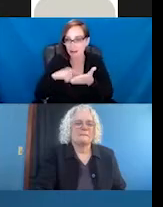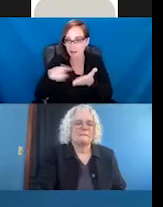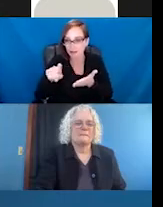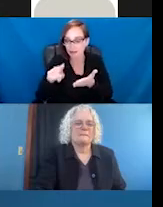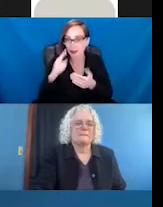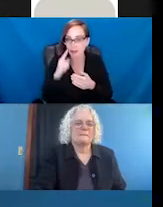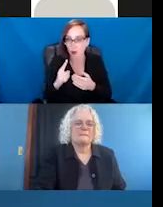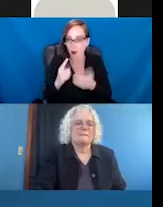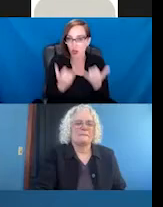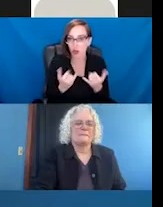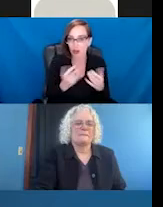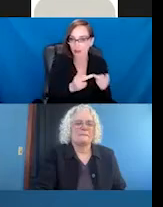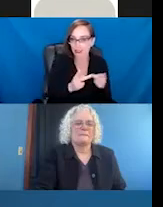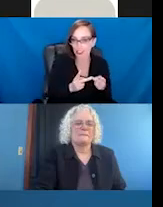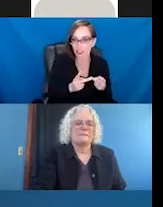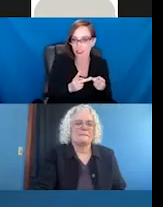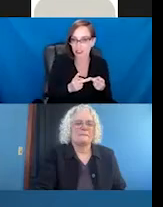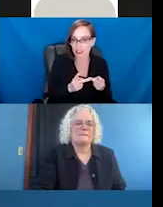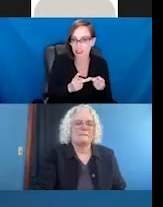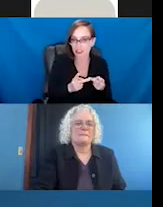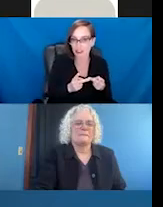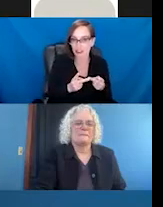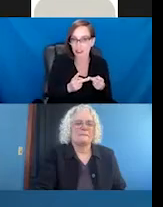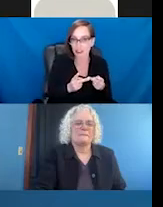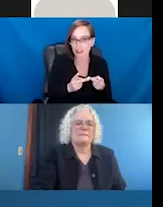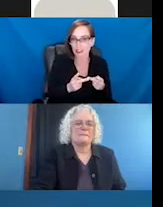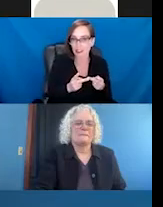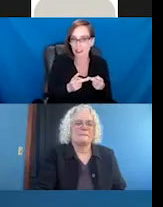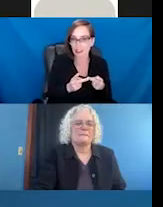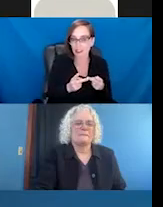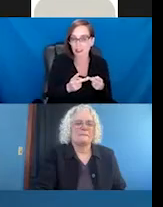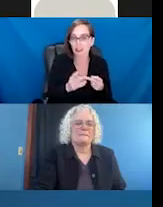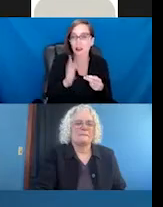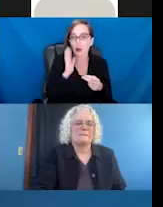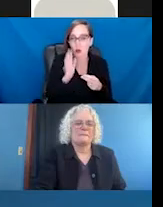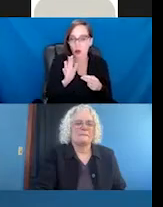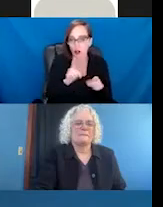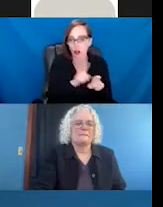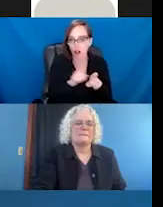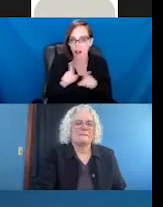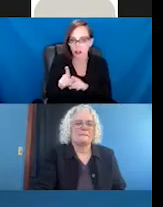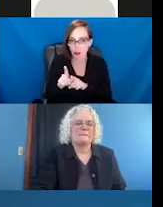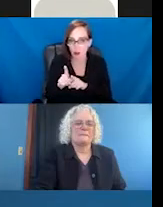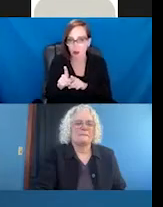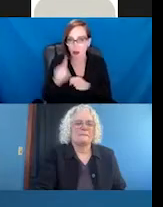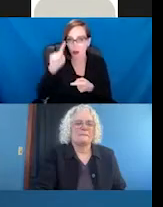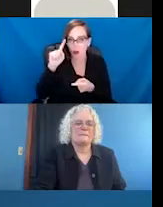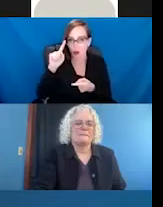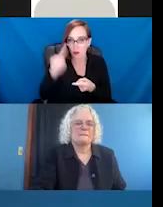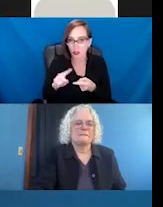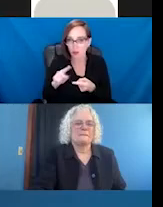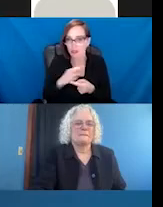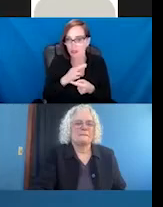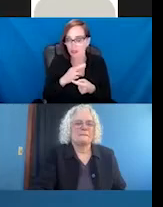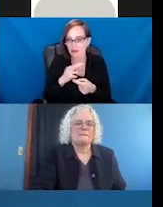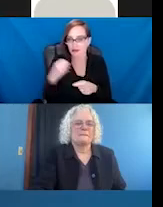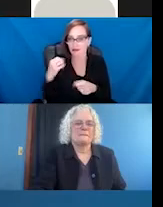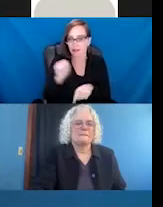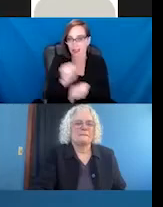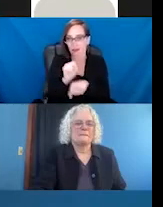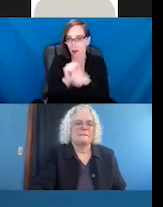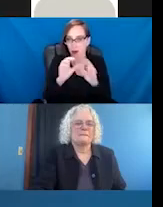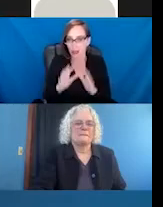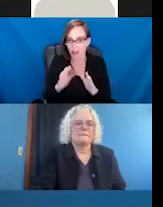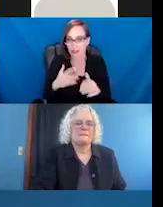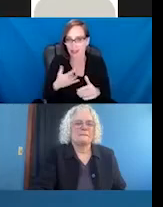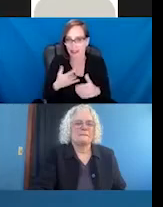existing healthcare workers would also take away, I think, concerns that employers might have of getting too far ahead of their